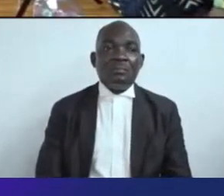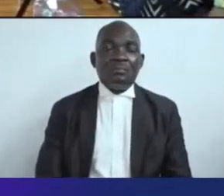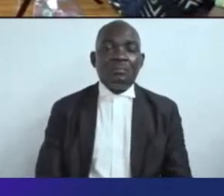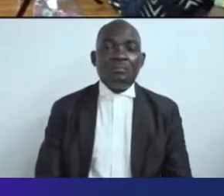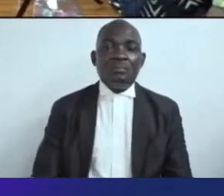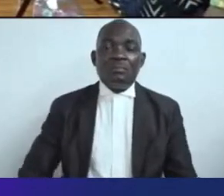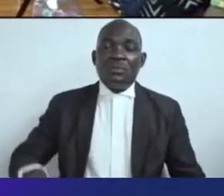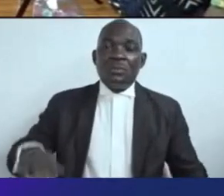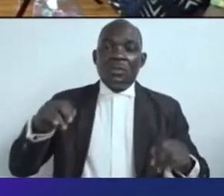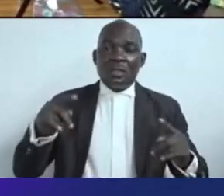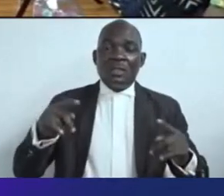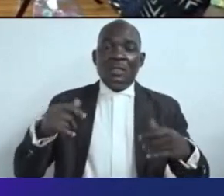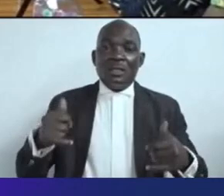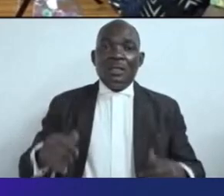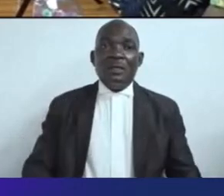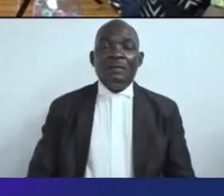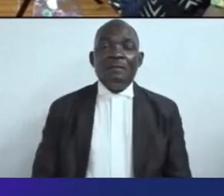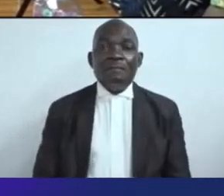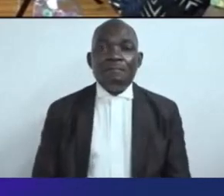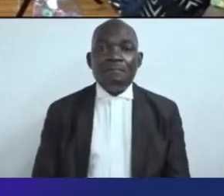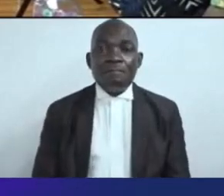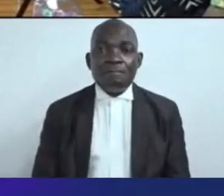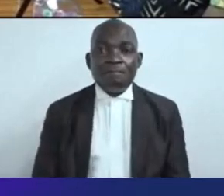Okay, well, thank you. Siobhan.